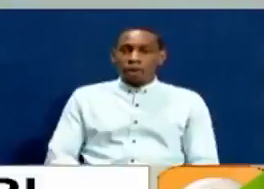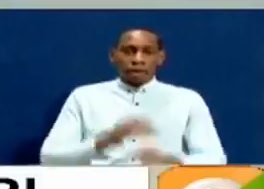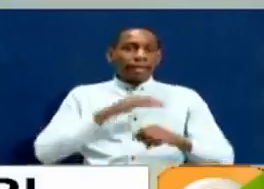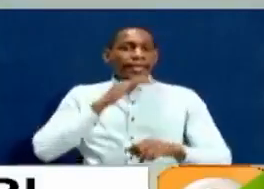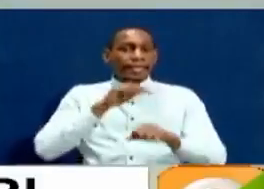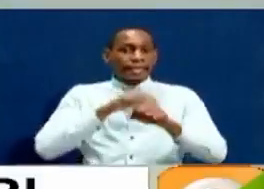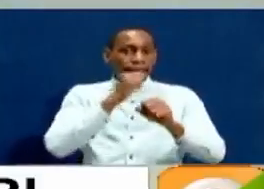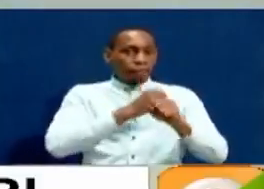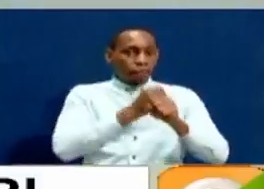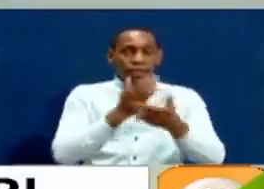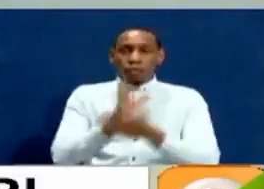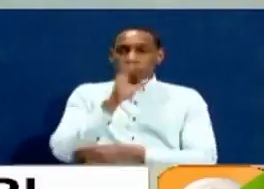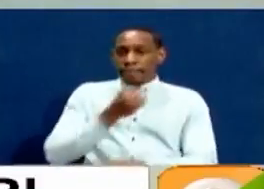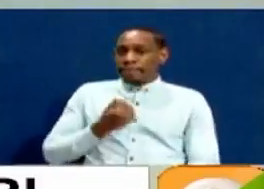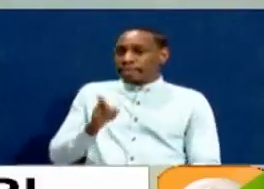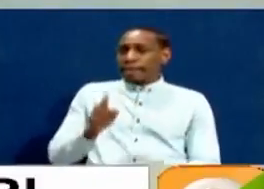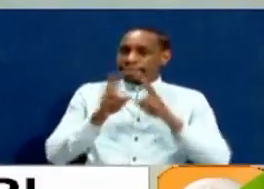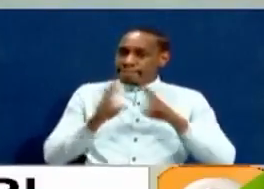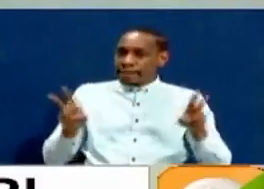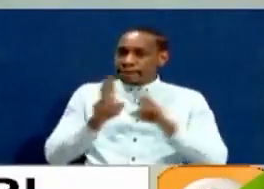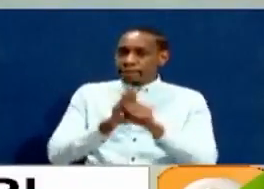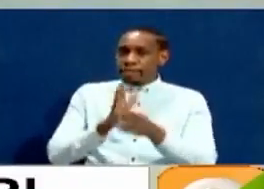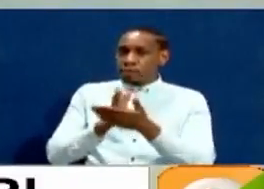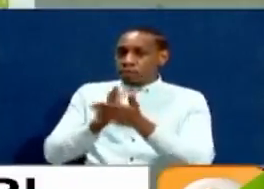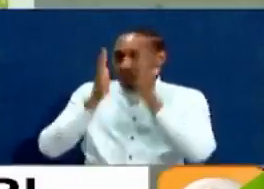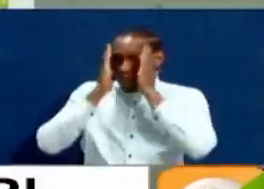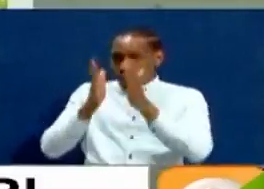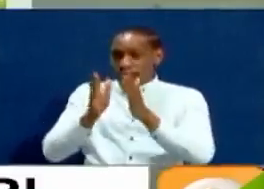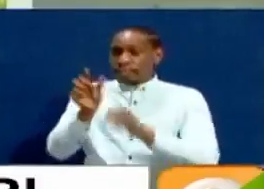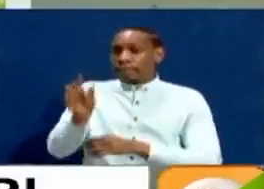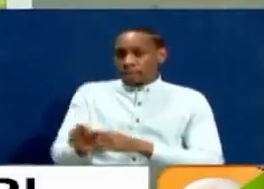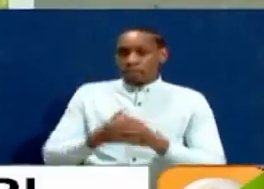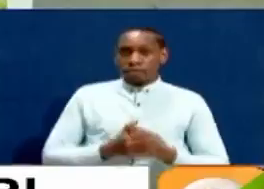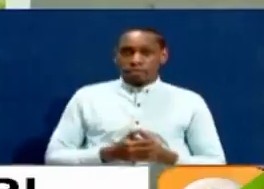duty. We will miss her very much. She was a very dedicated soldier.